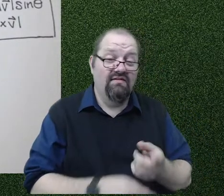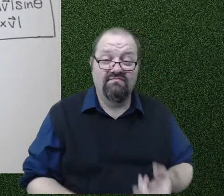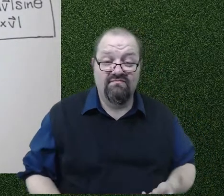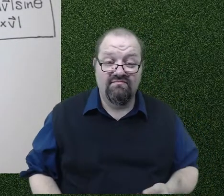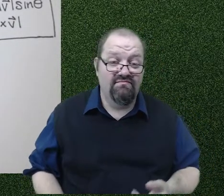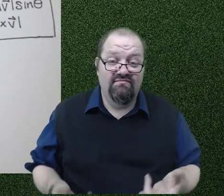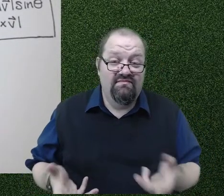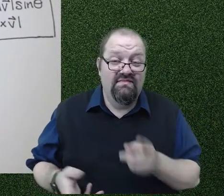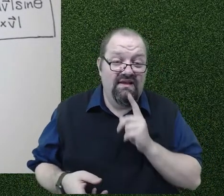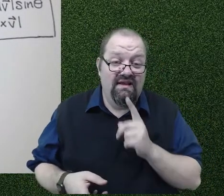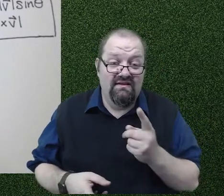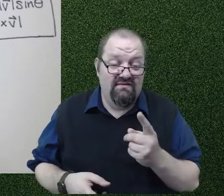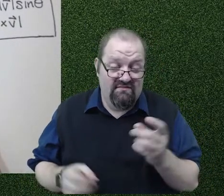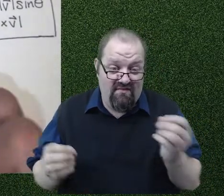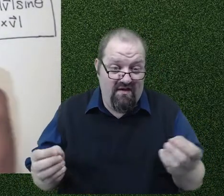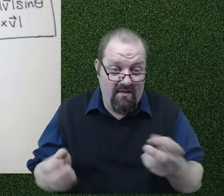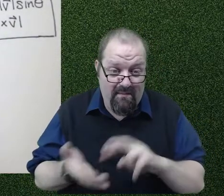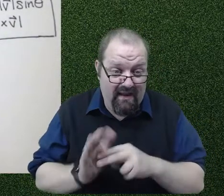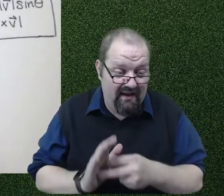area is zero.